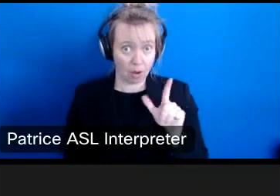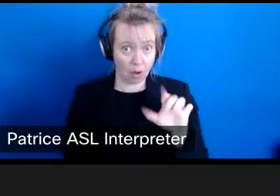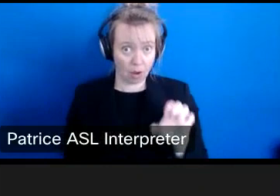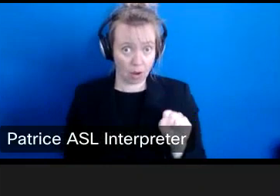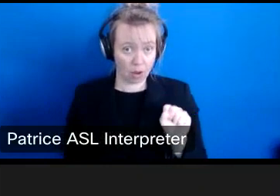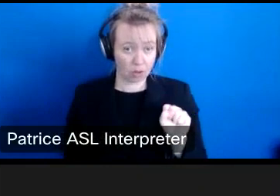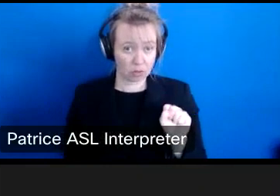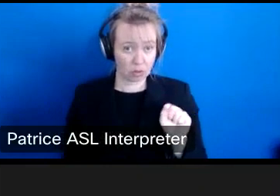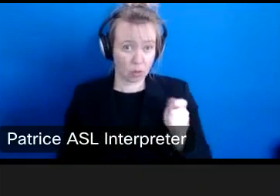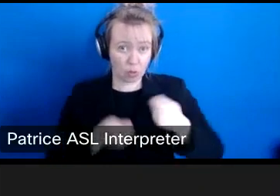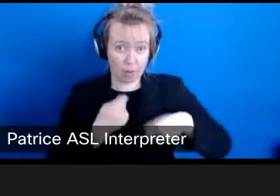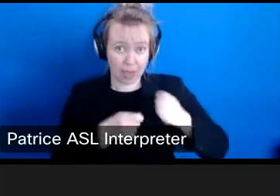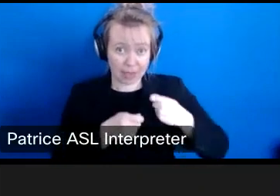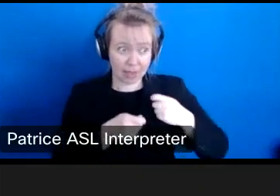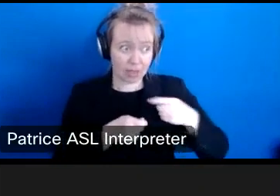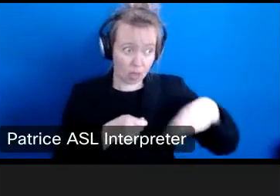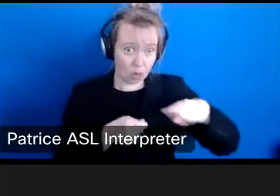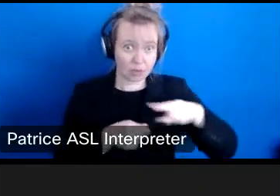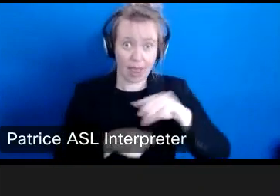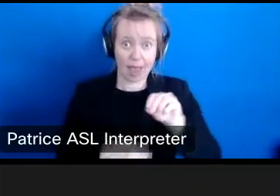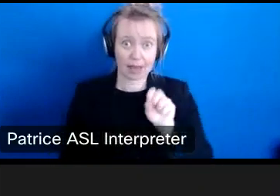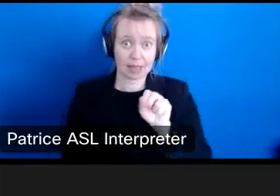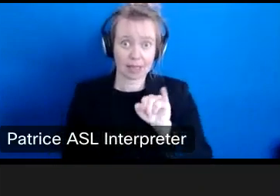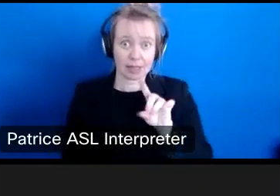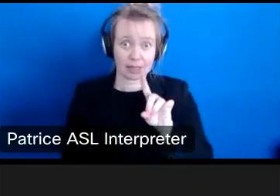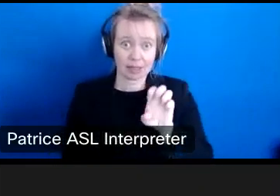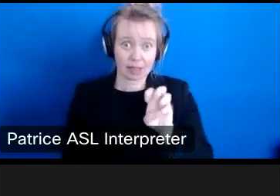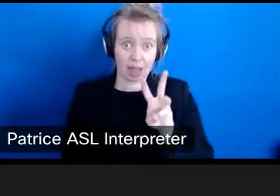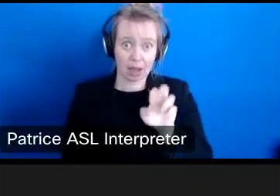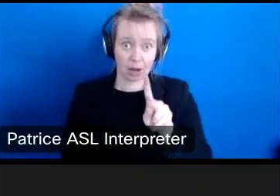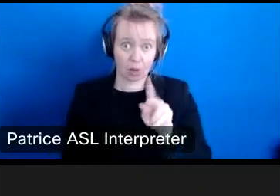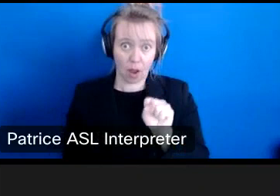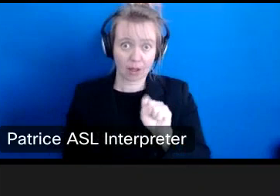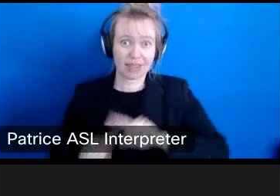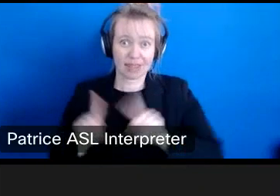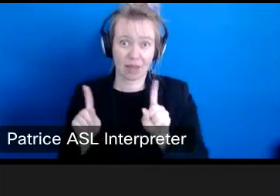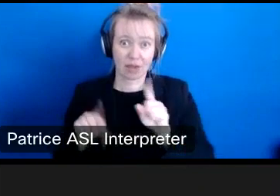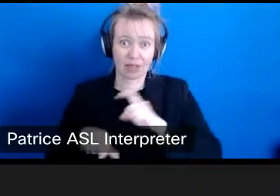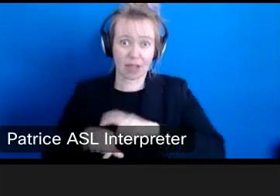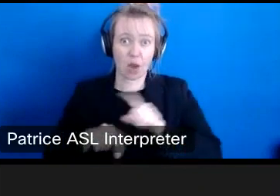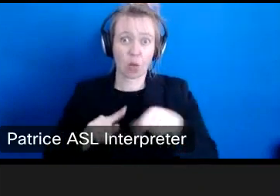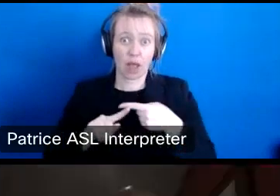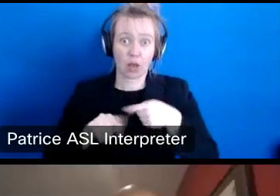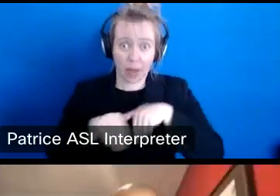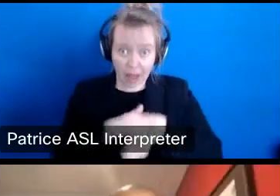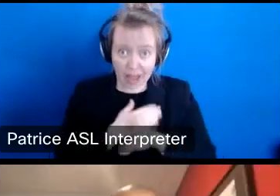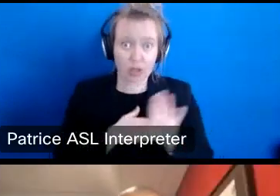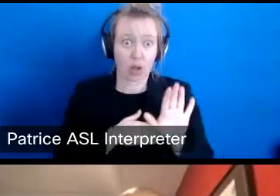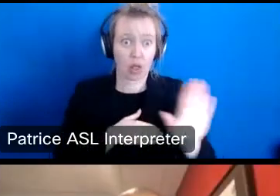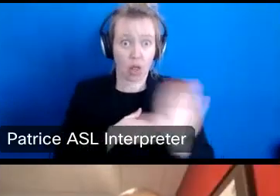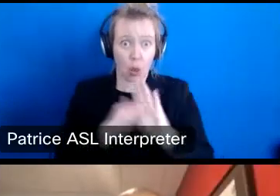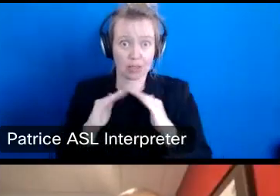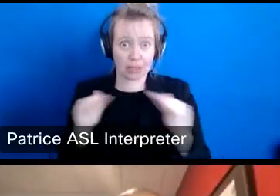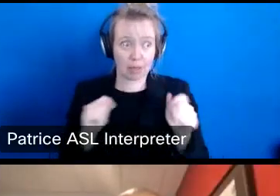replacing them are sidewalks, and the difference of the time when you go into the system for these